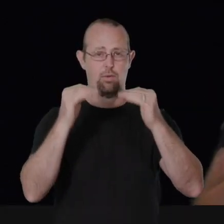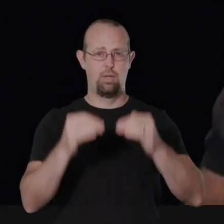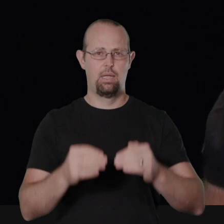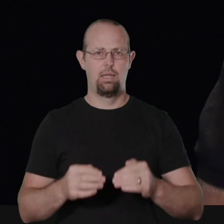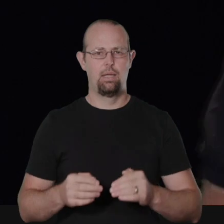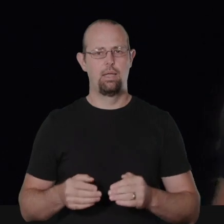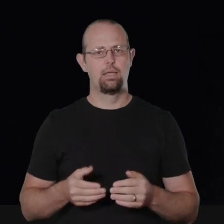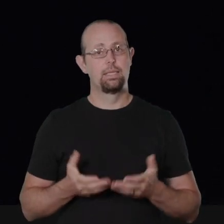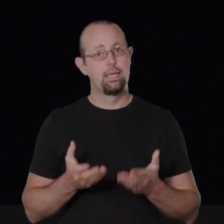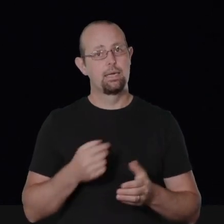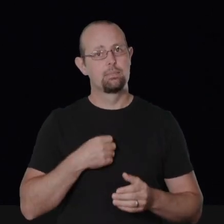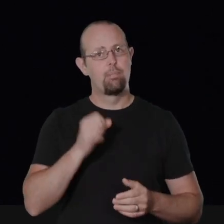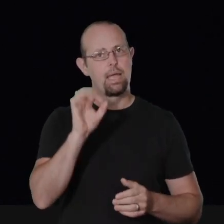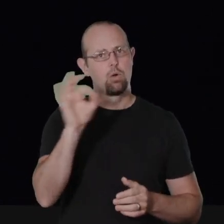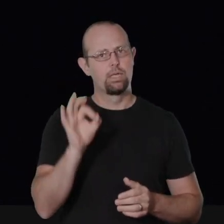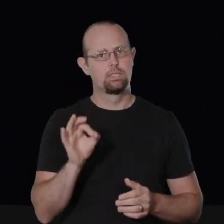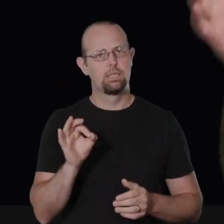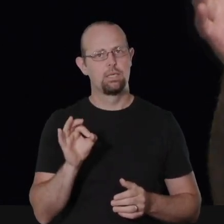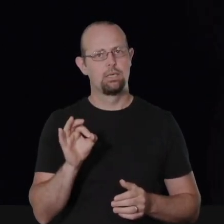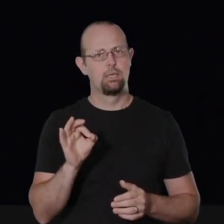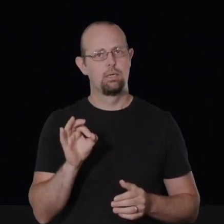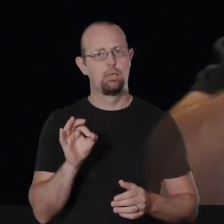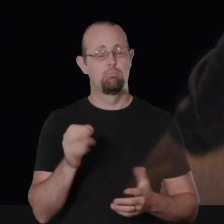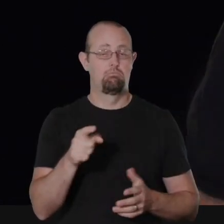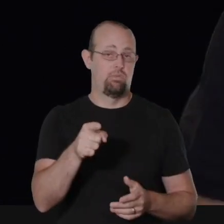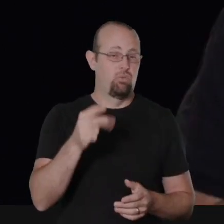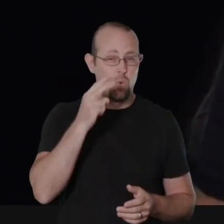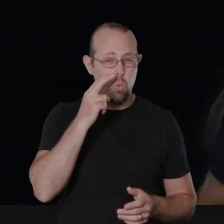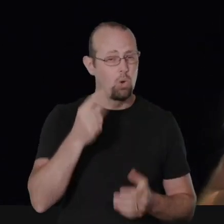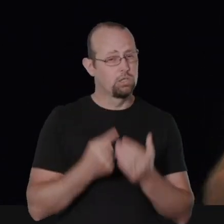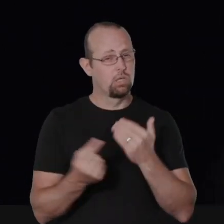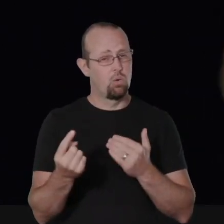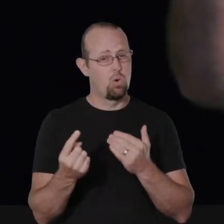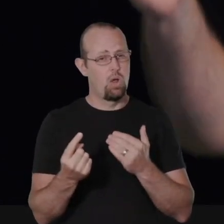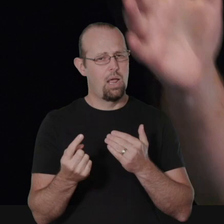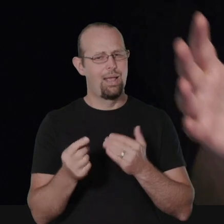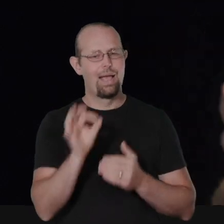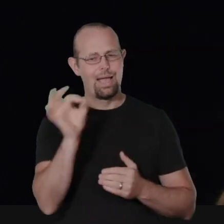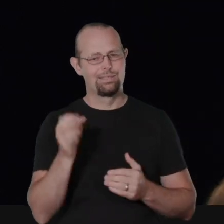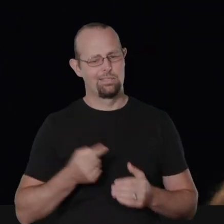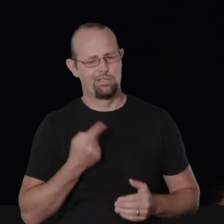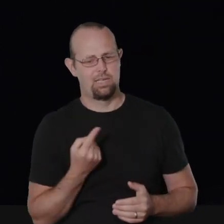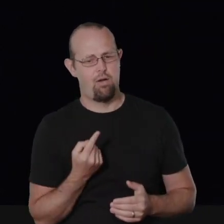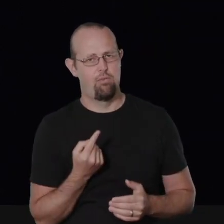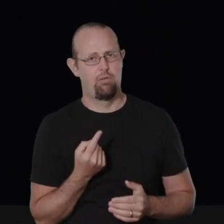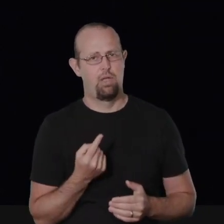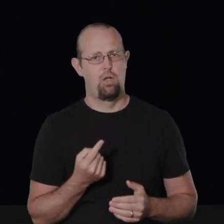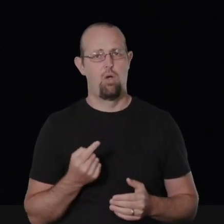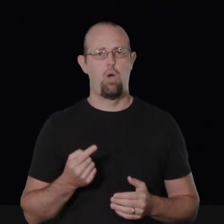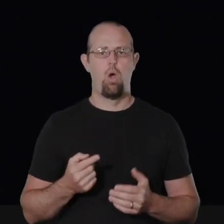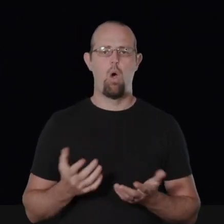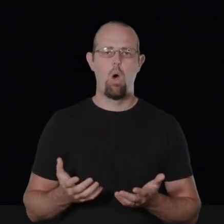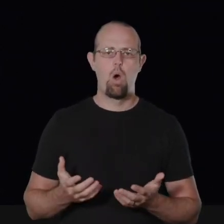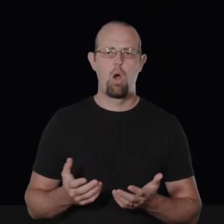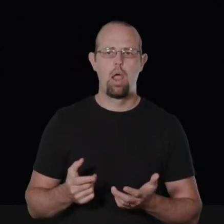my question to you. And if you're watching alone, ask this question of yourself. And if you're gathered in a group, make sure you have those